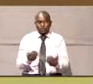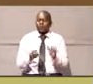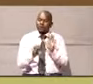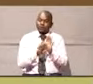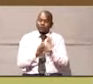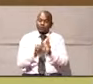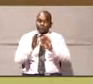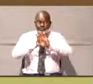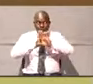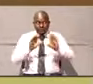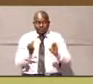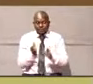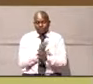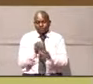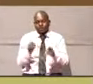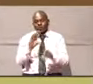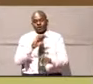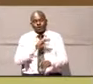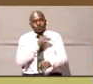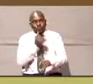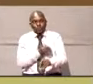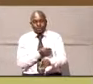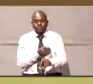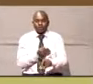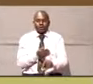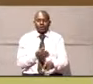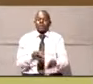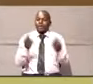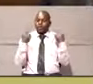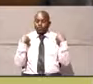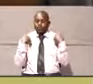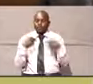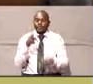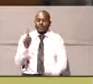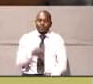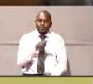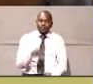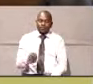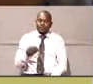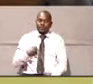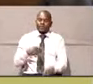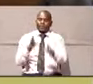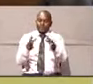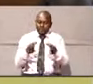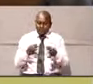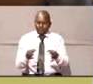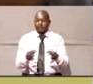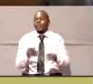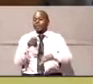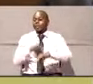evidently clear before this authority that an officer erred. The accounting officer by